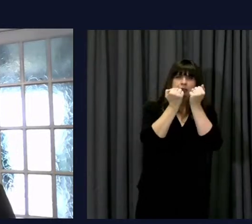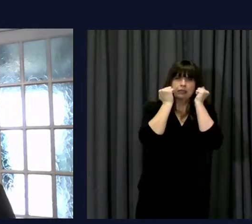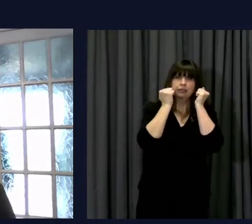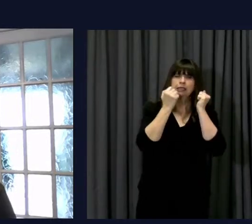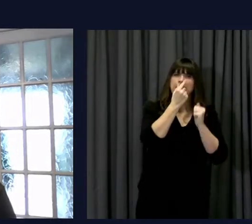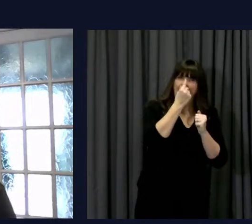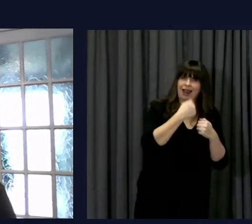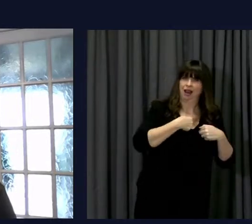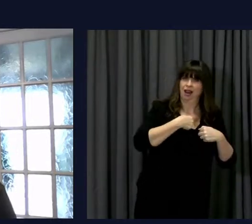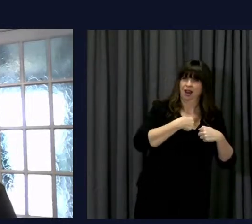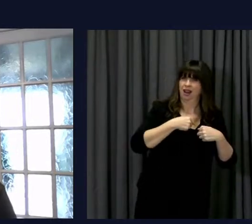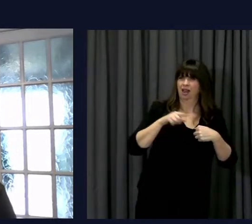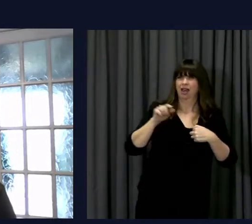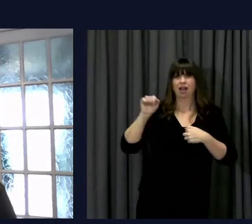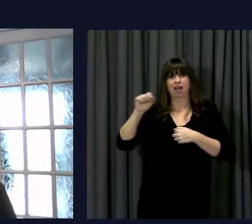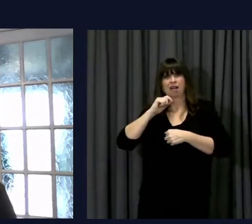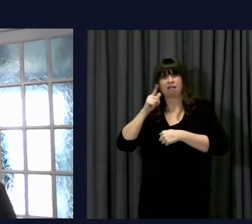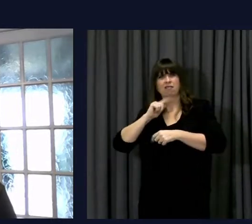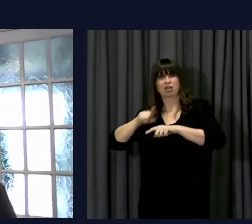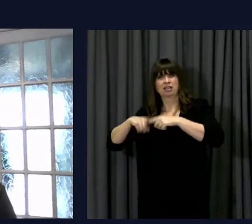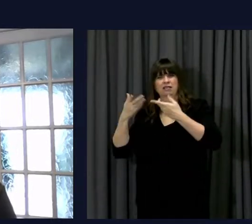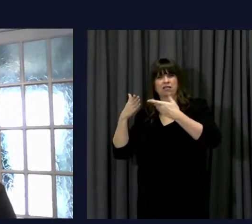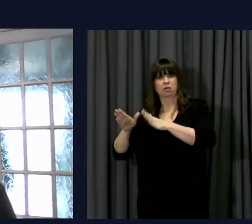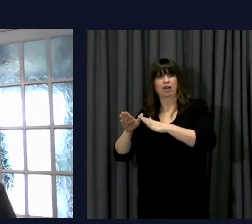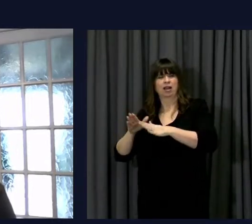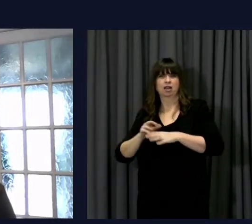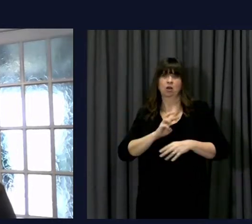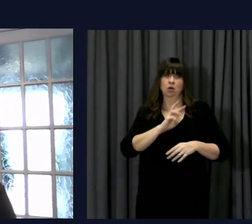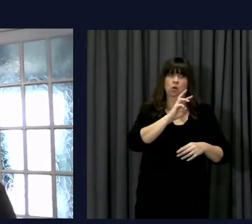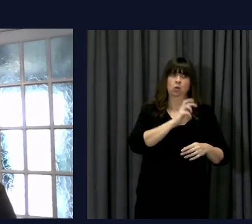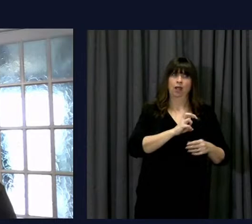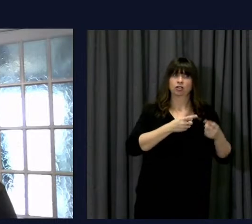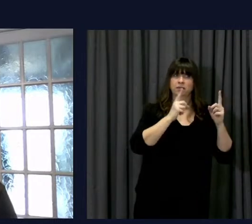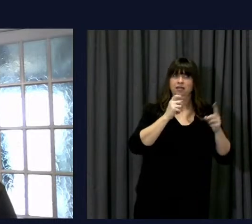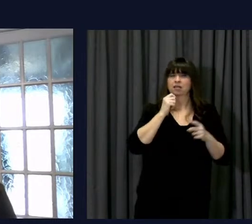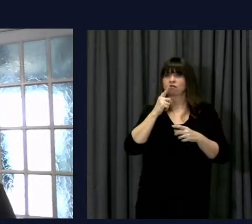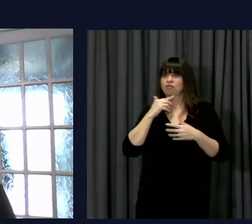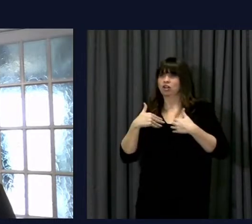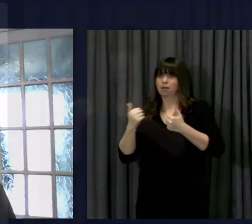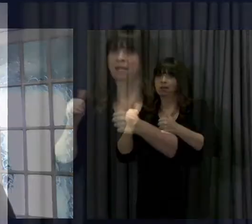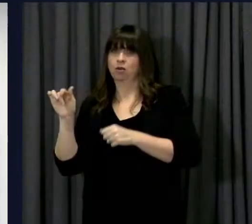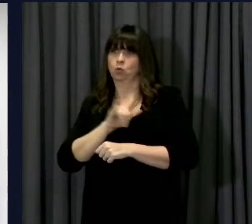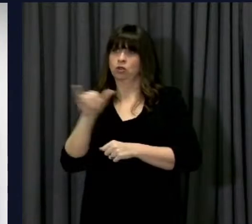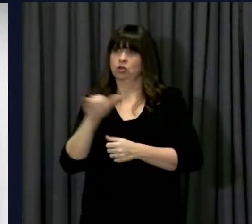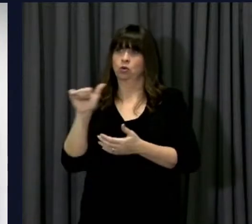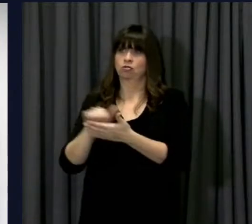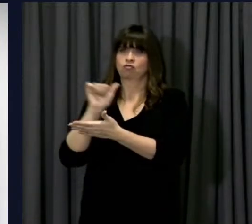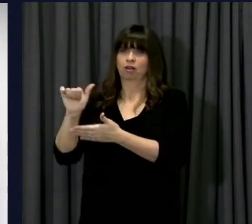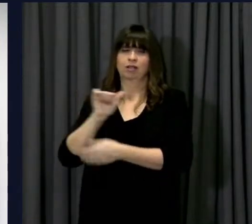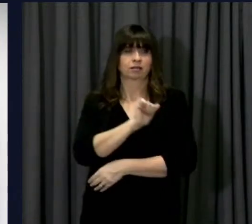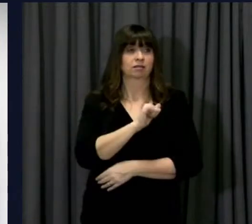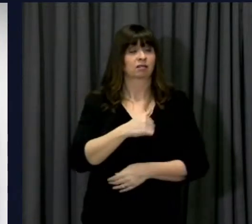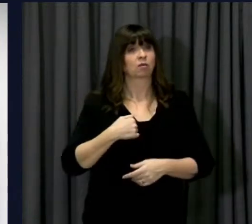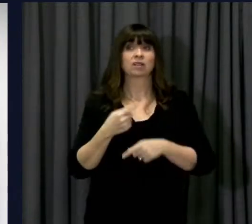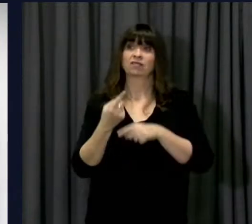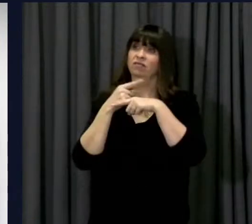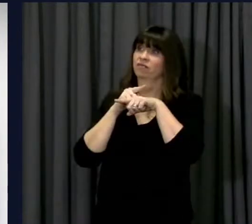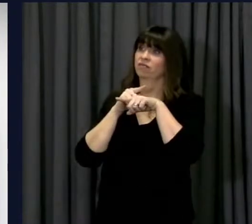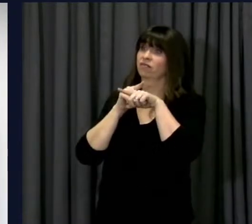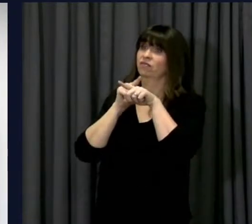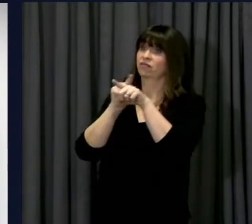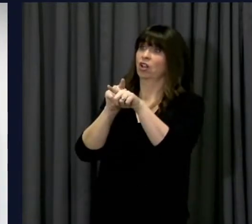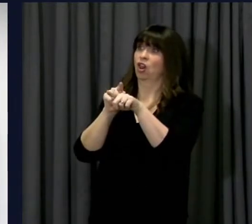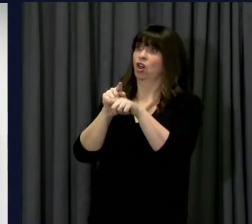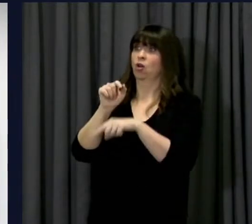your face. Who's setting the correct minimum standard there? Is it the Welsh Health Minister or the French Health Minister? Well, we're following the advice that we're given. We